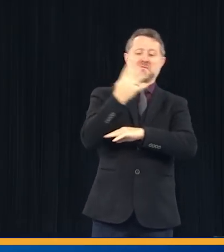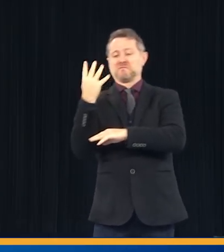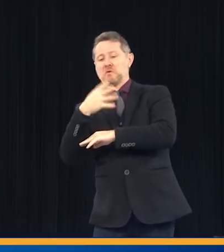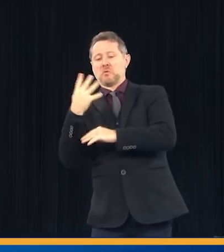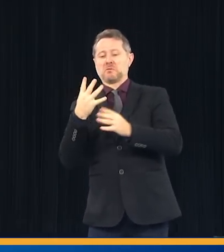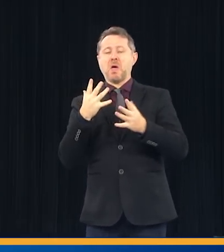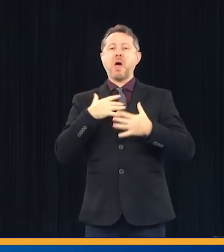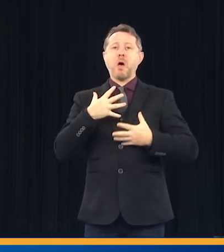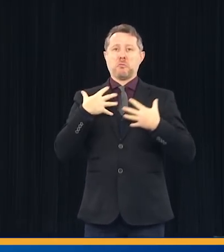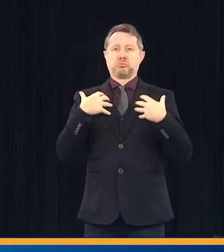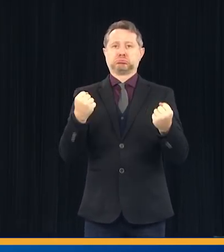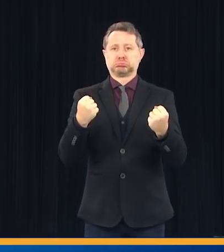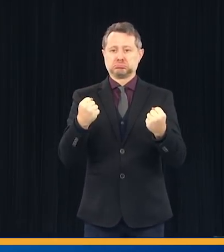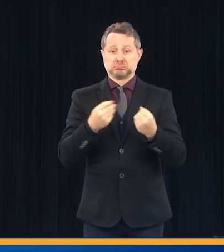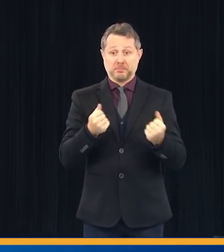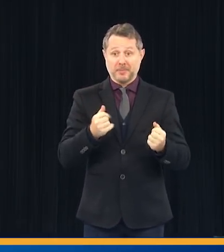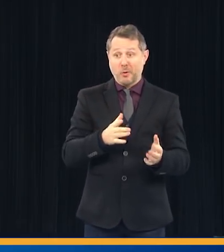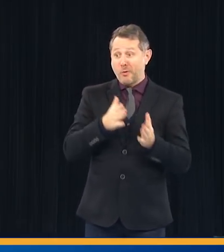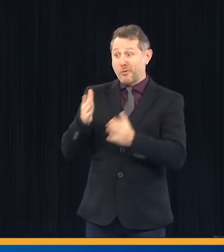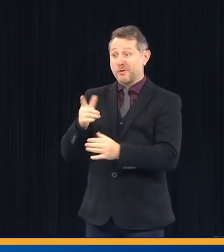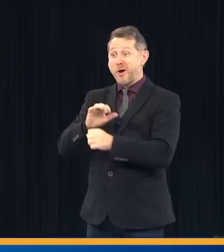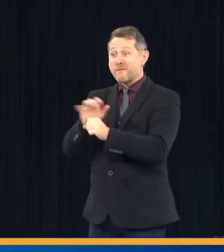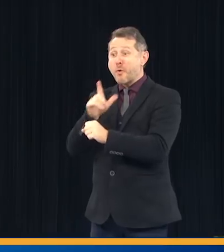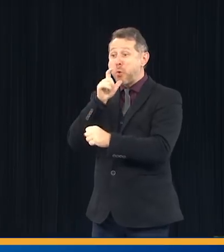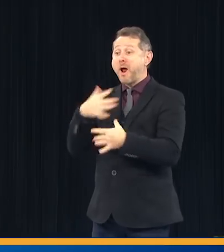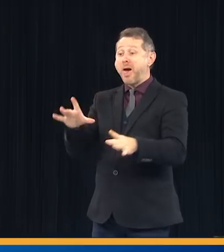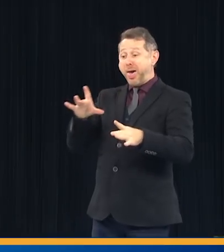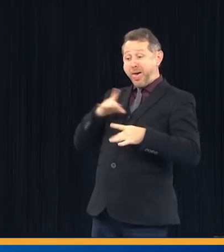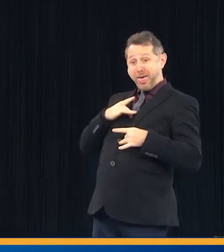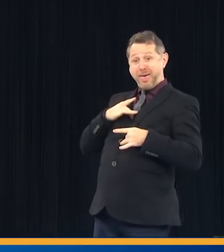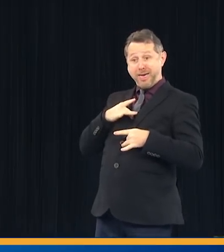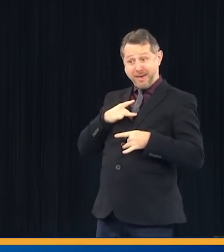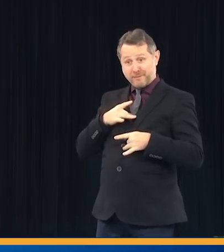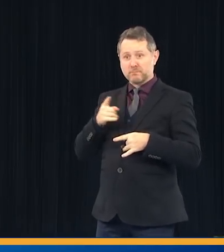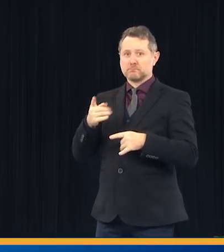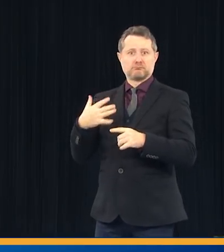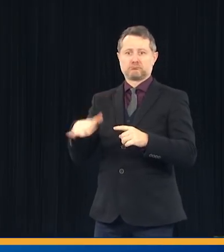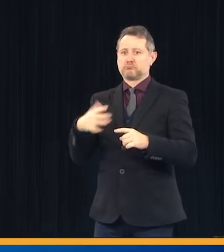on for 11 to 21 days. That then